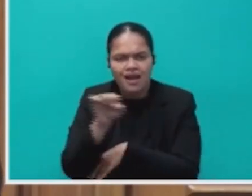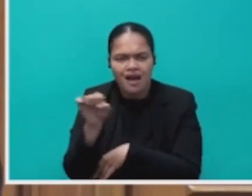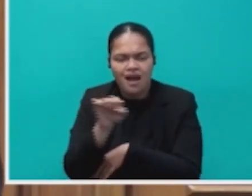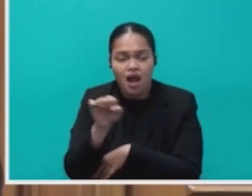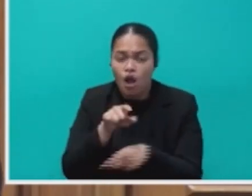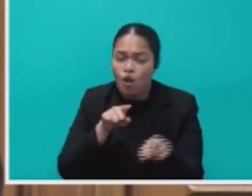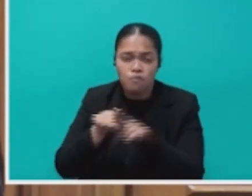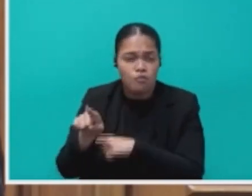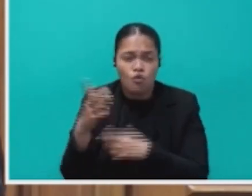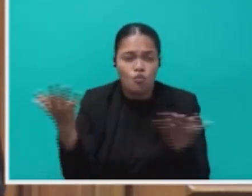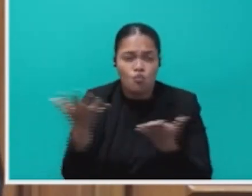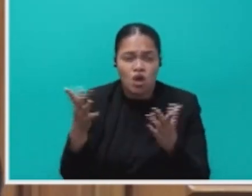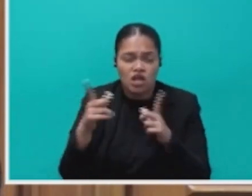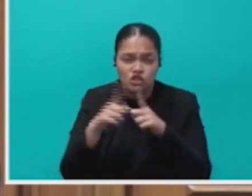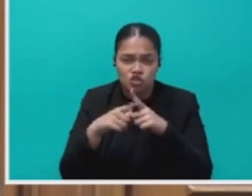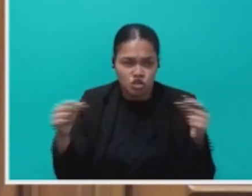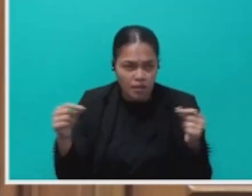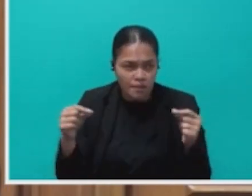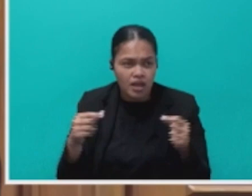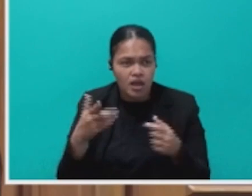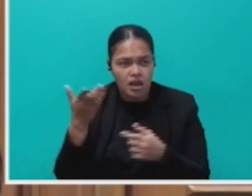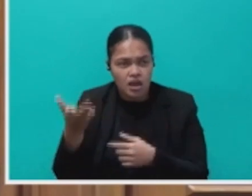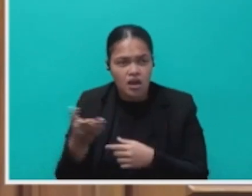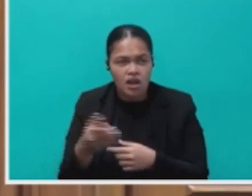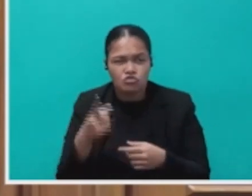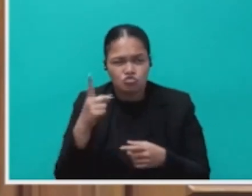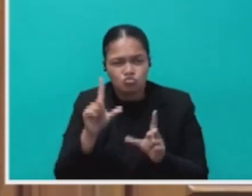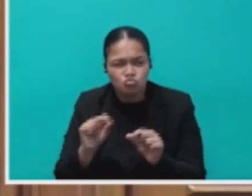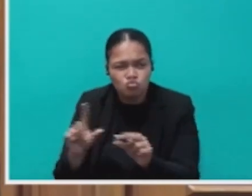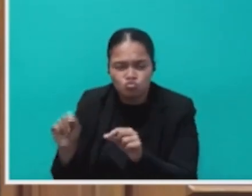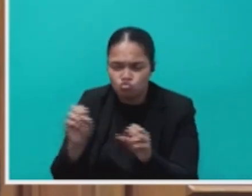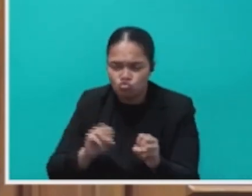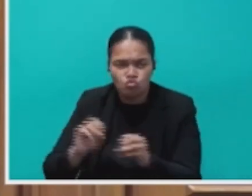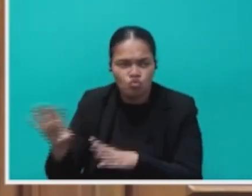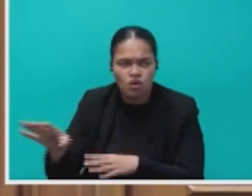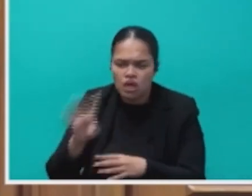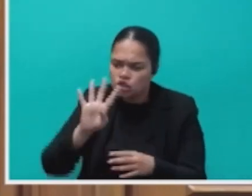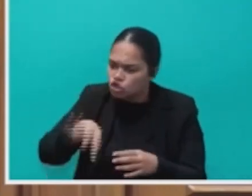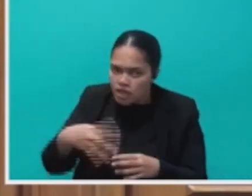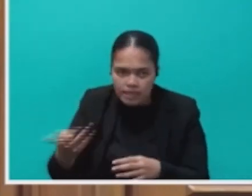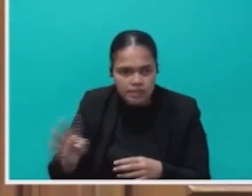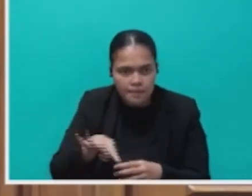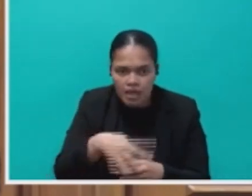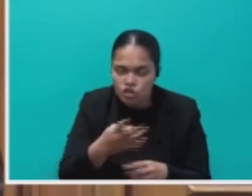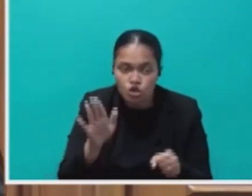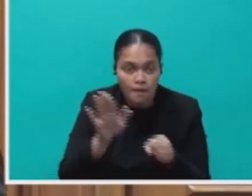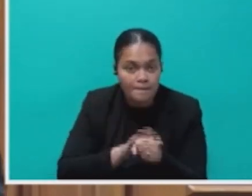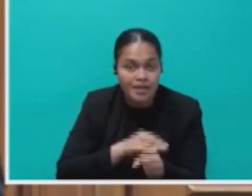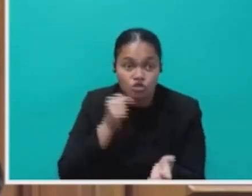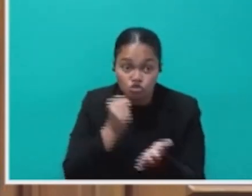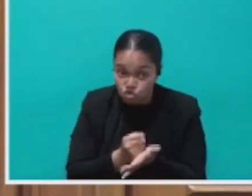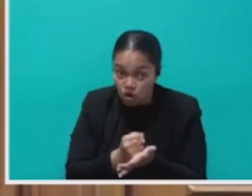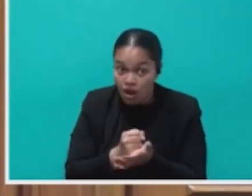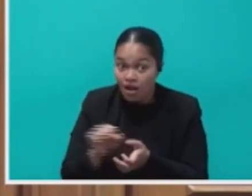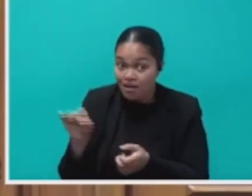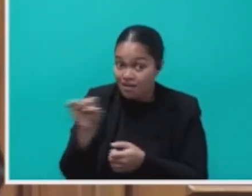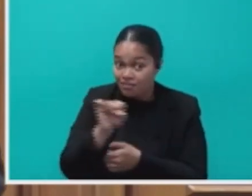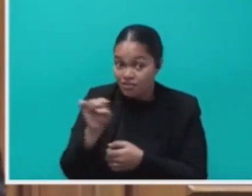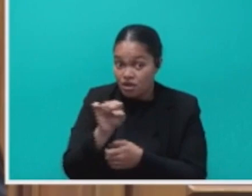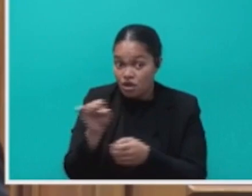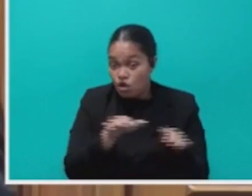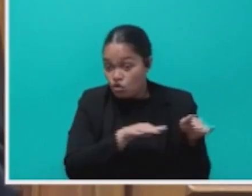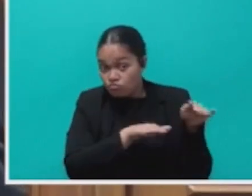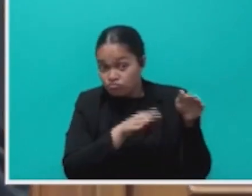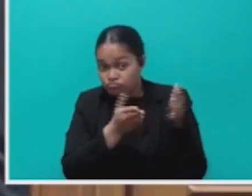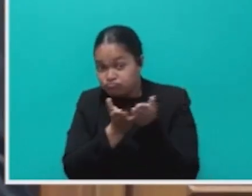Center, abbreviated JVIC, to carry out this offshore inspection to ensure that vehicles are coming to our country,